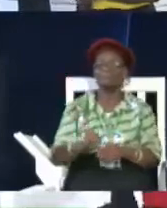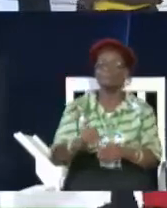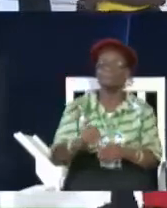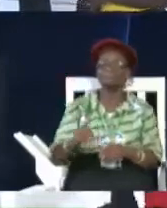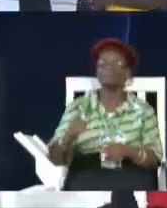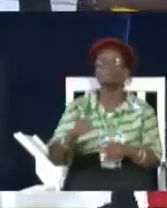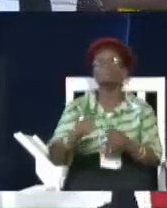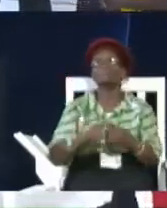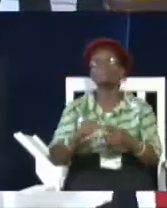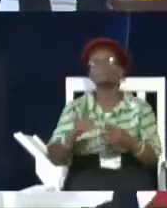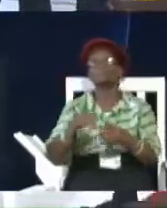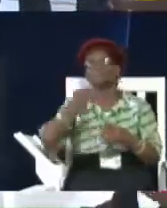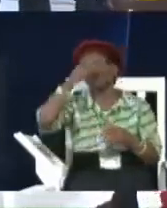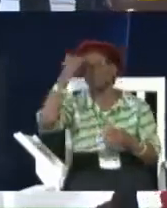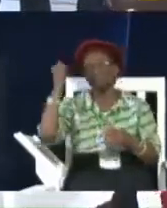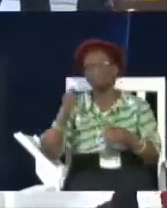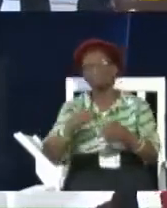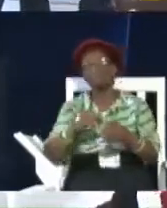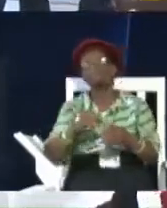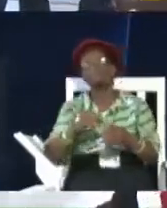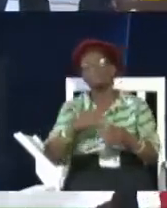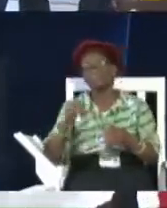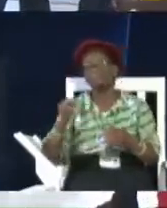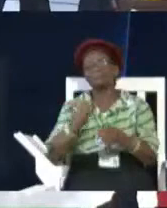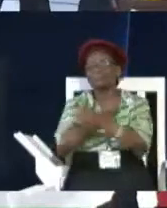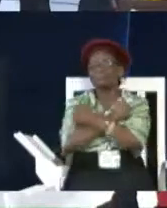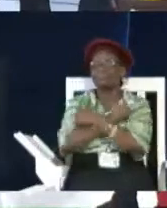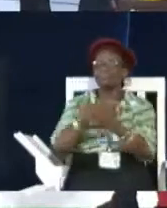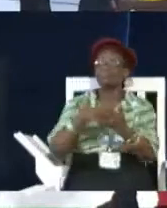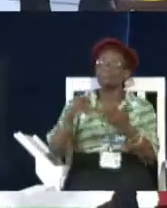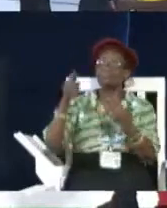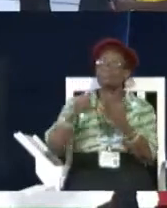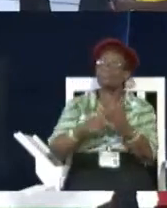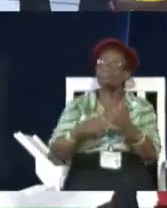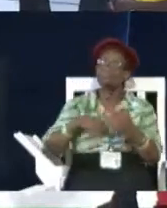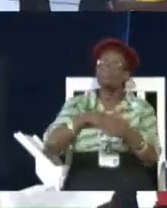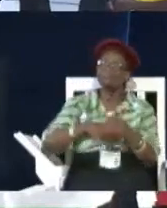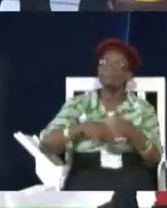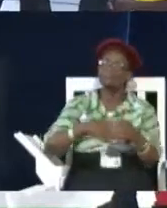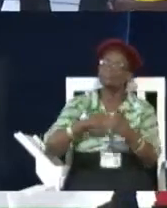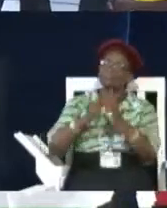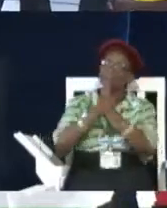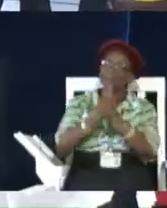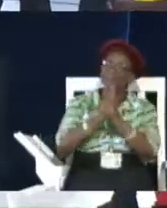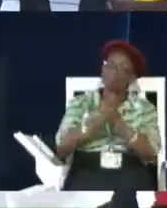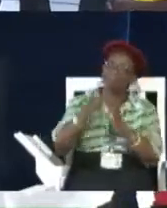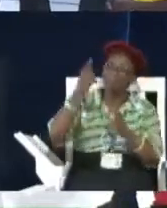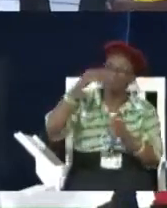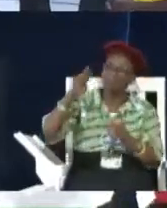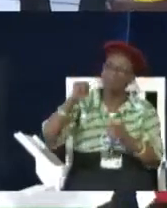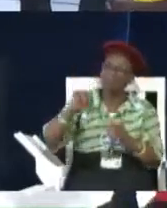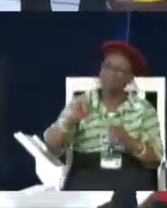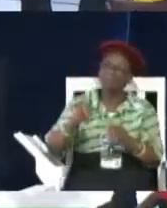righteousness wholeheartedly. Intercede for them. Pray for them, brethren.